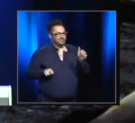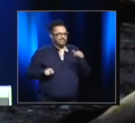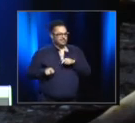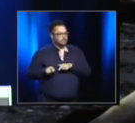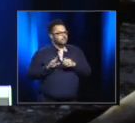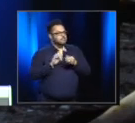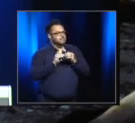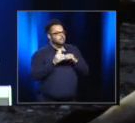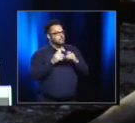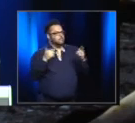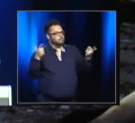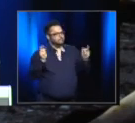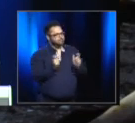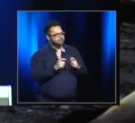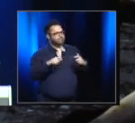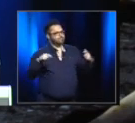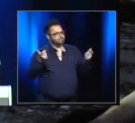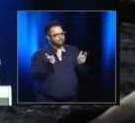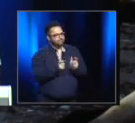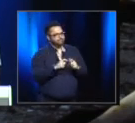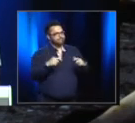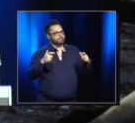time.